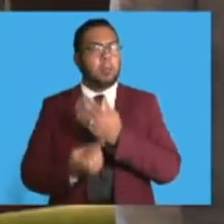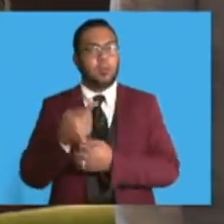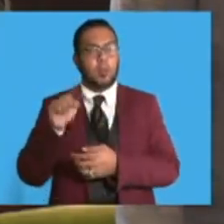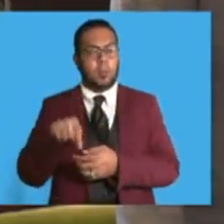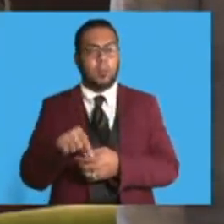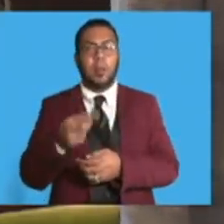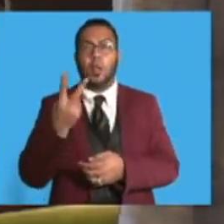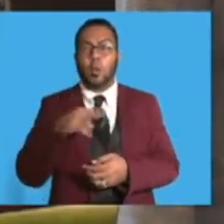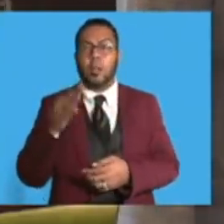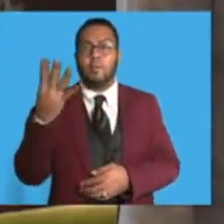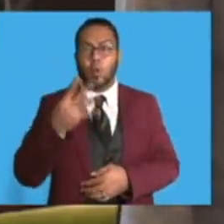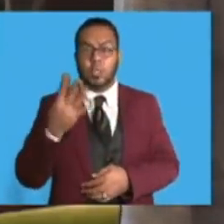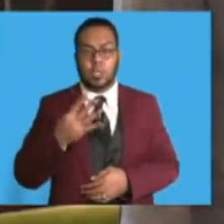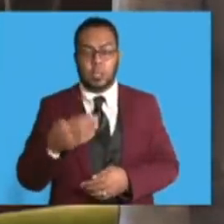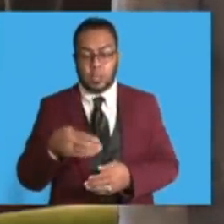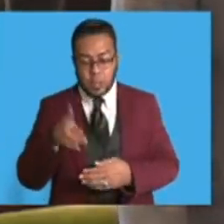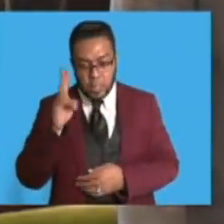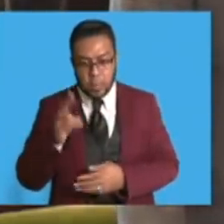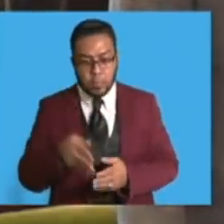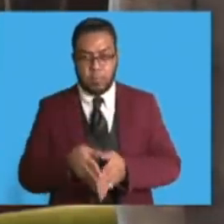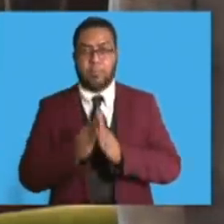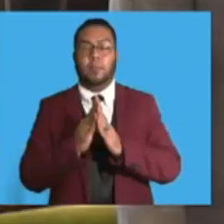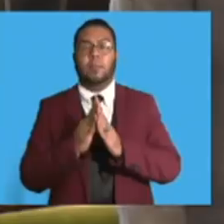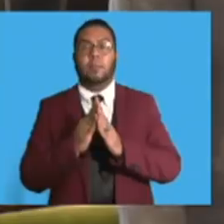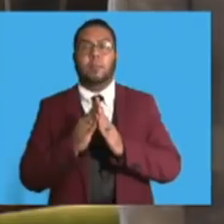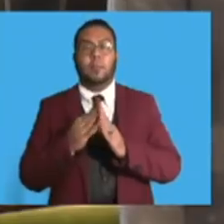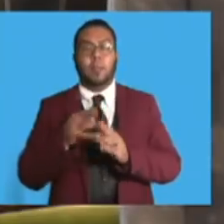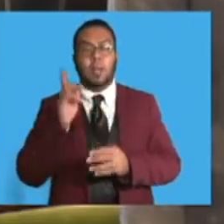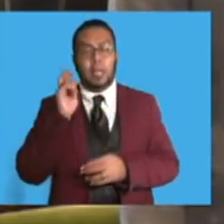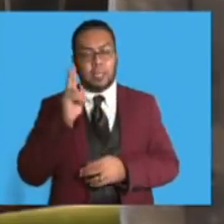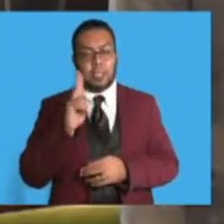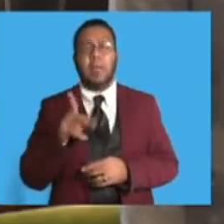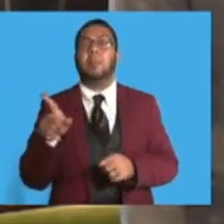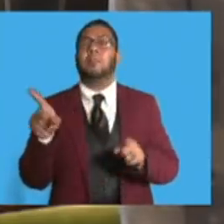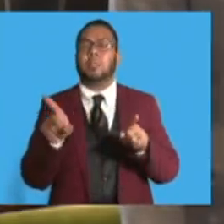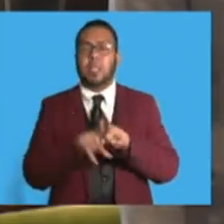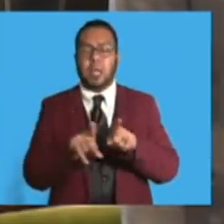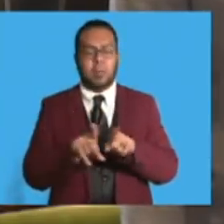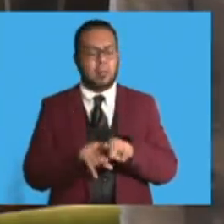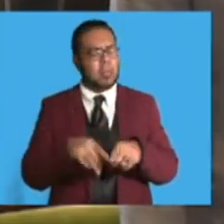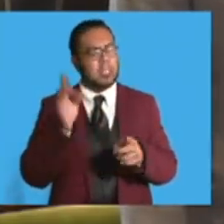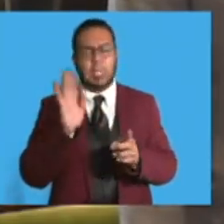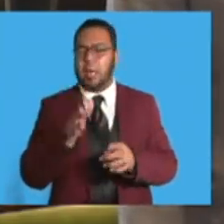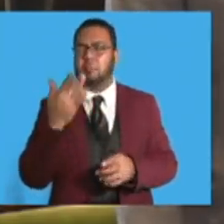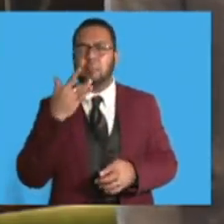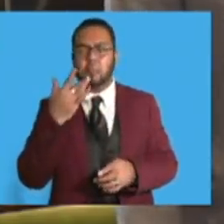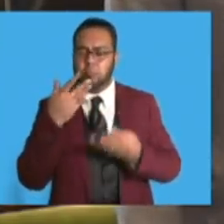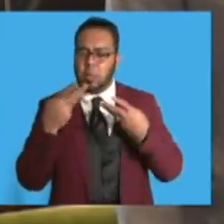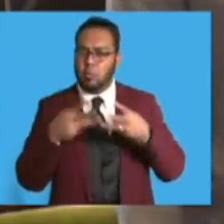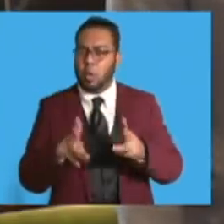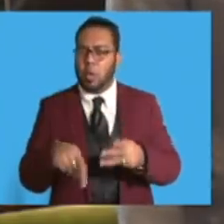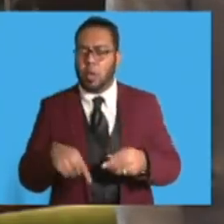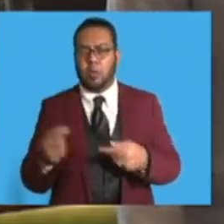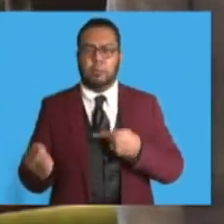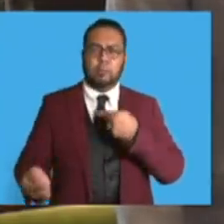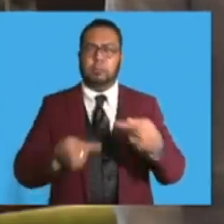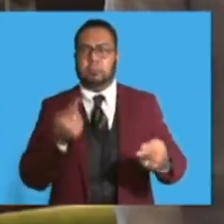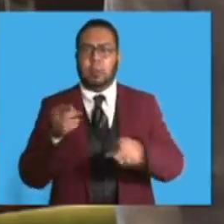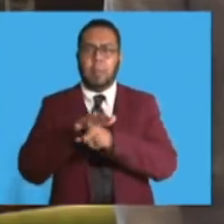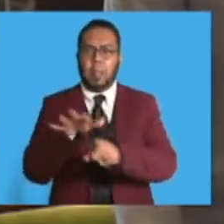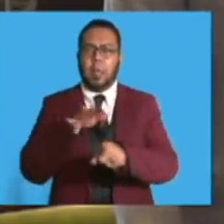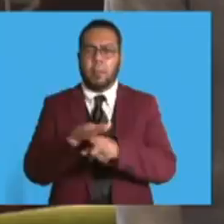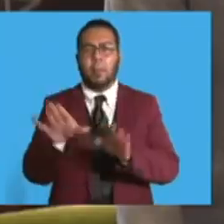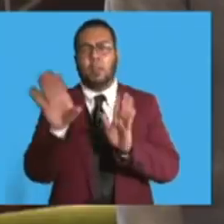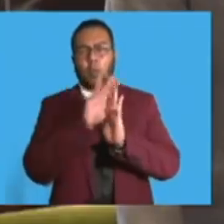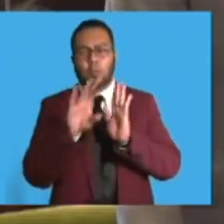this time is 2014. And again, Madam Speaker, the same type of vitriol, the same type of allegations against the Constitution,